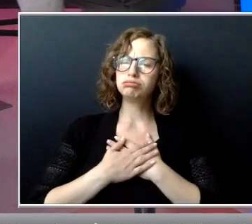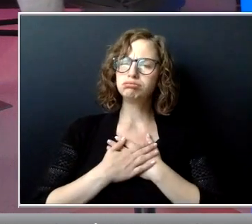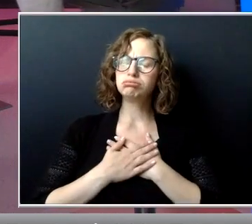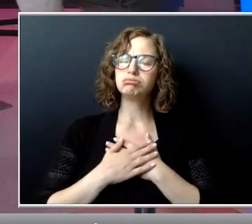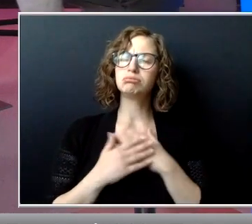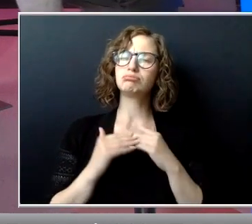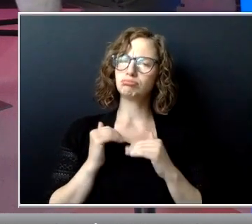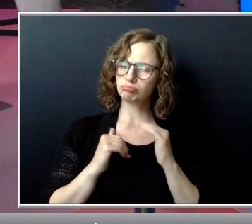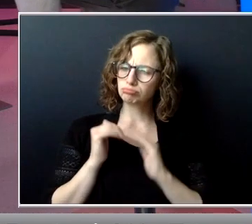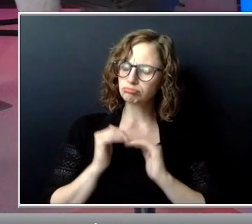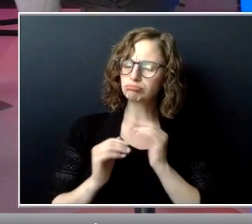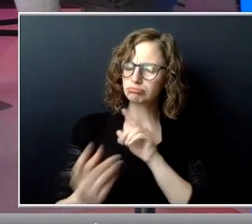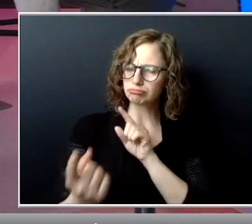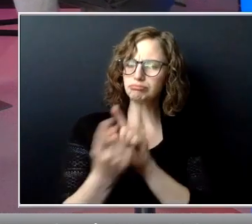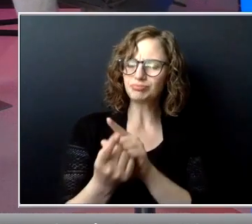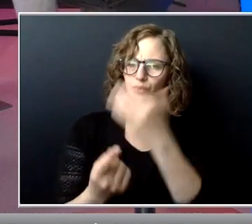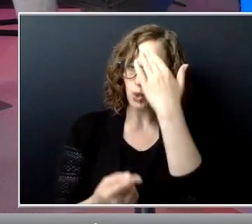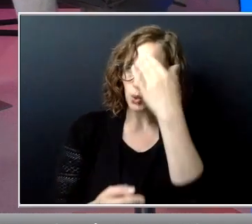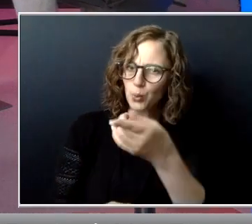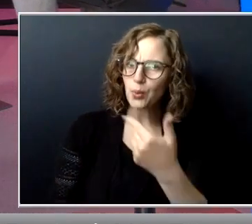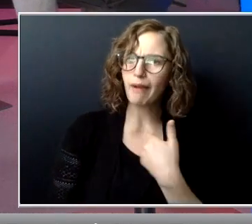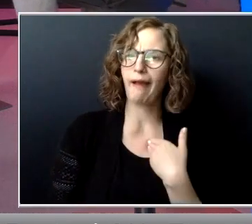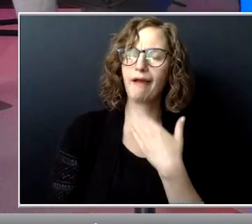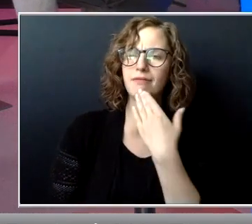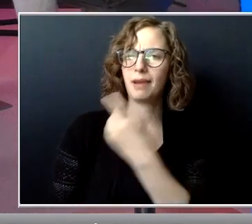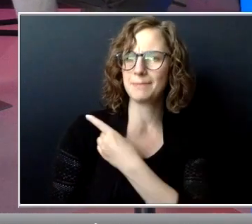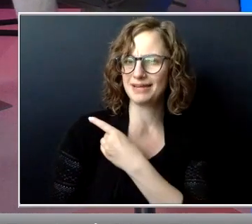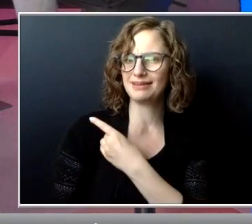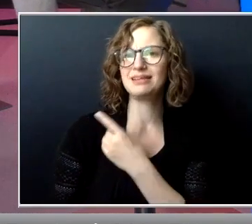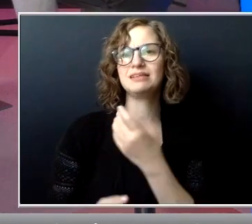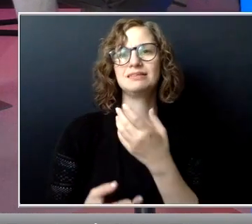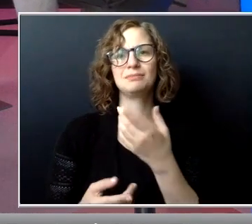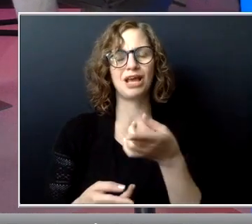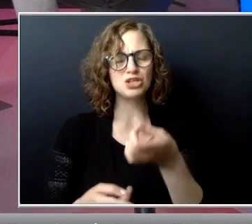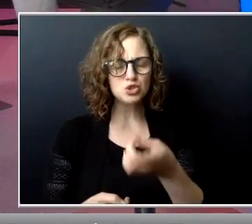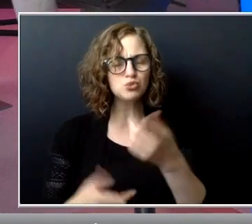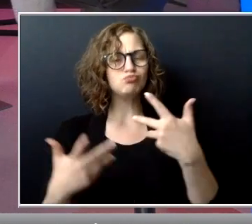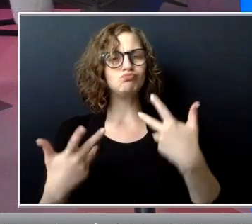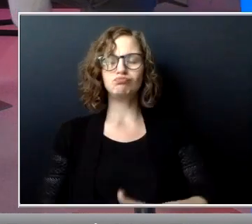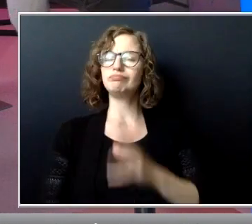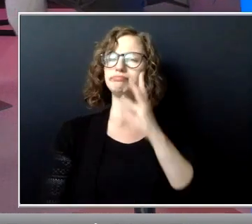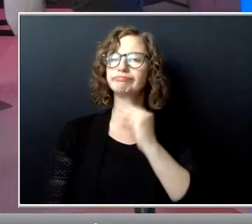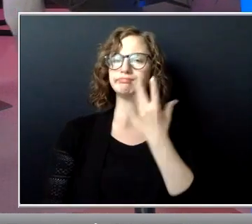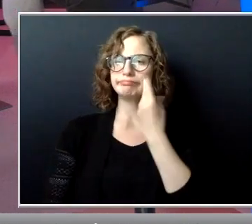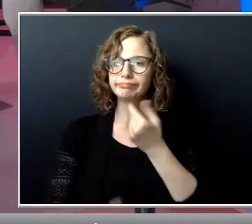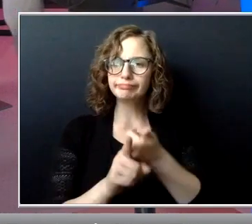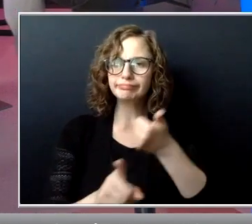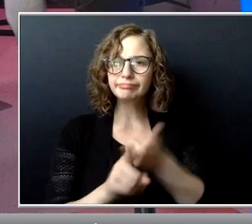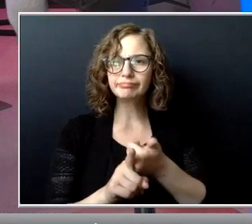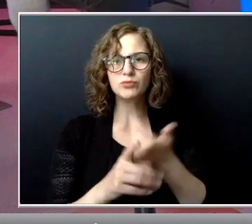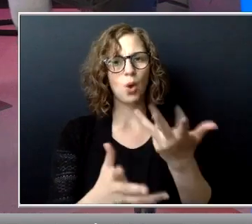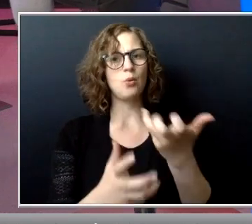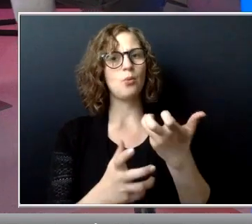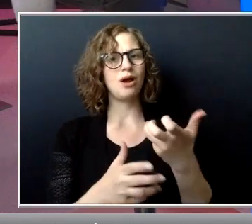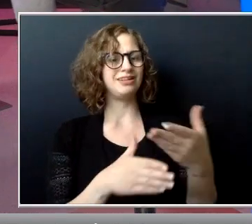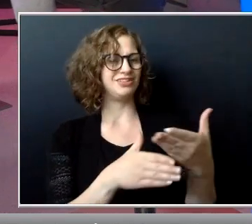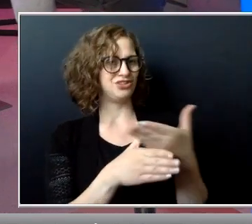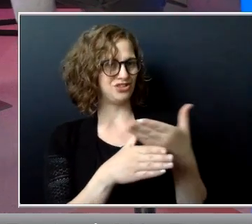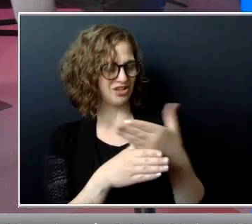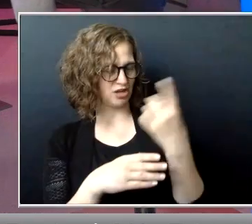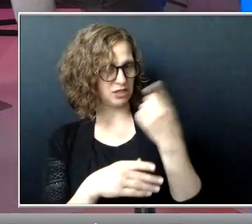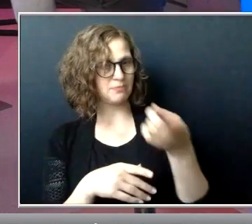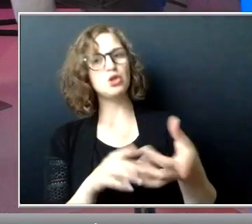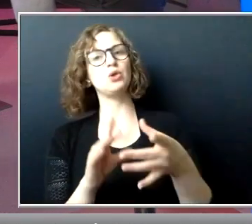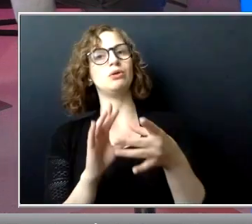know firsthand what it's like. And that's why I want to share something that you said to us that didn't make